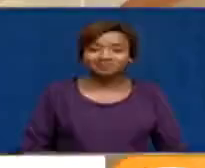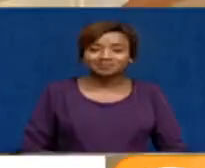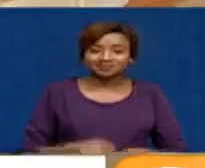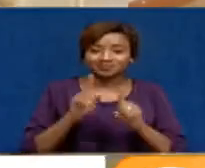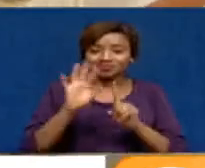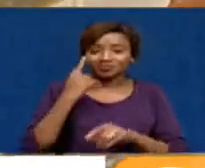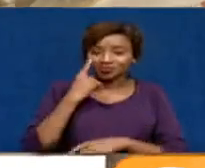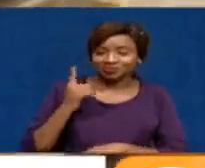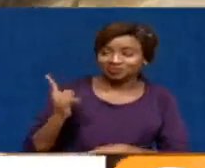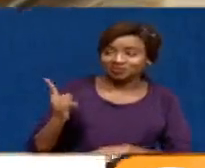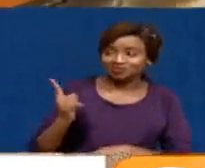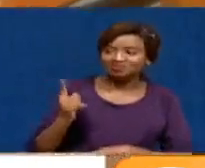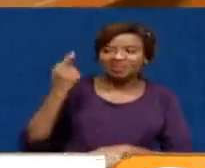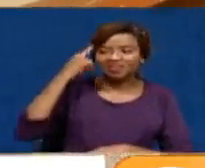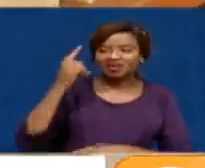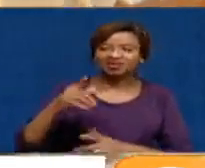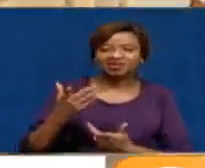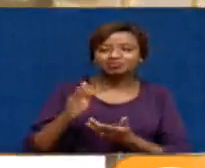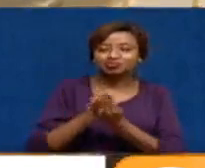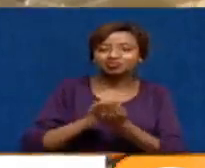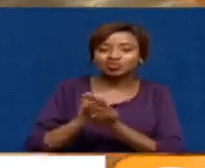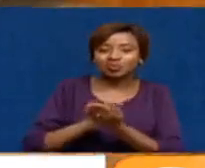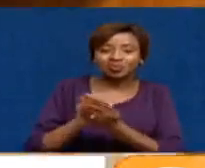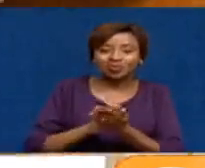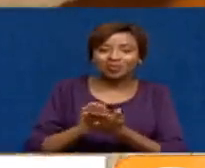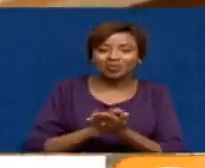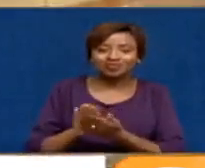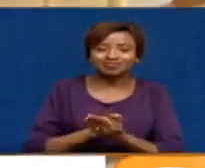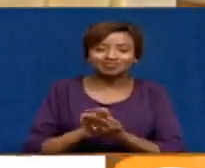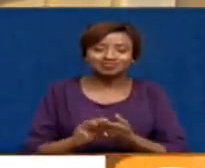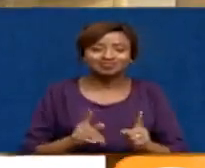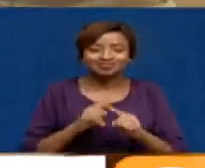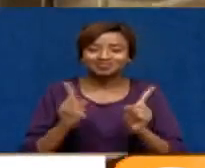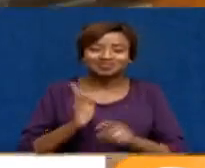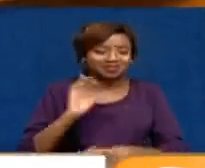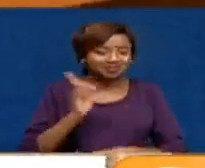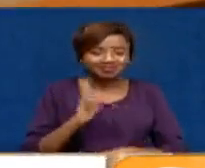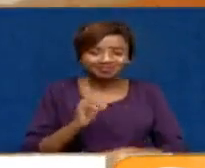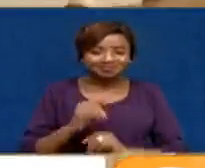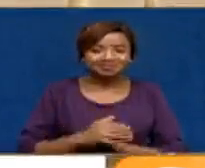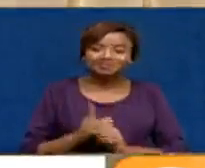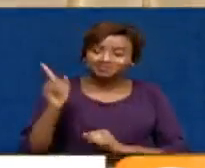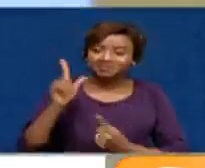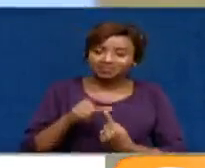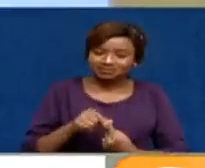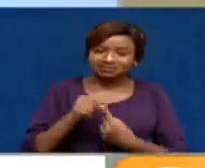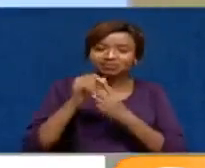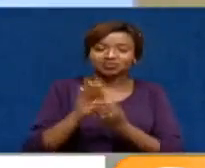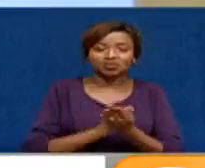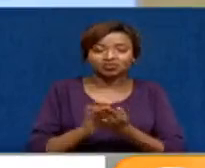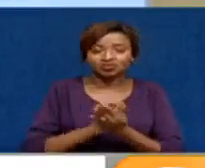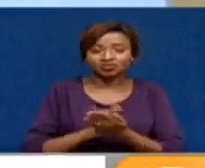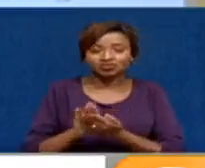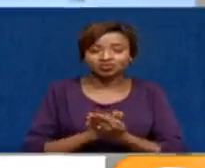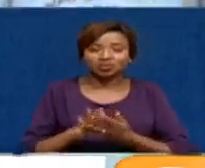At a glance, these look like ordinary bar soaps, but they are not. This is a special kind of soap, a